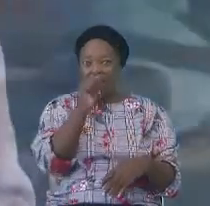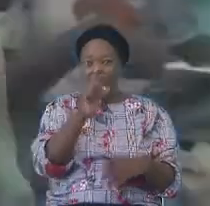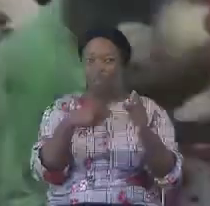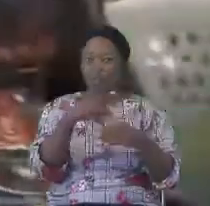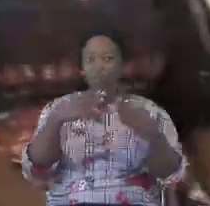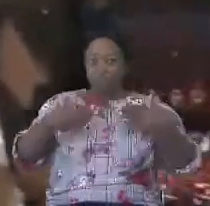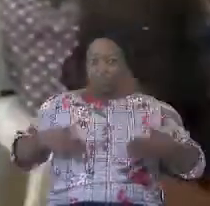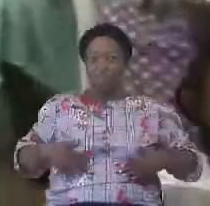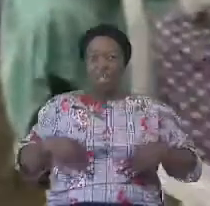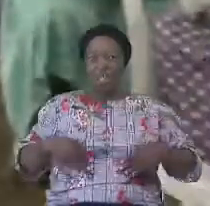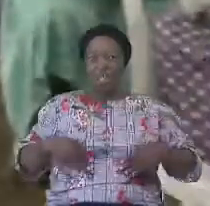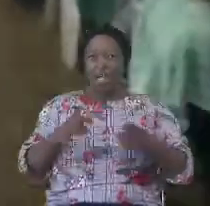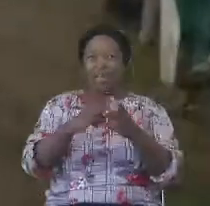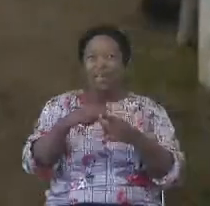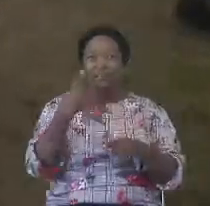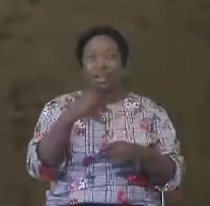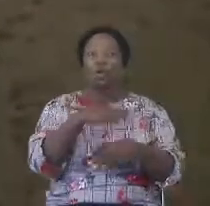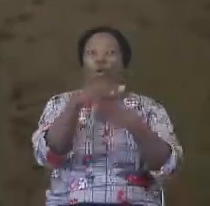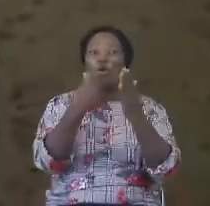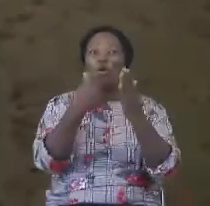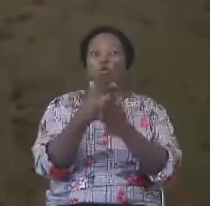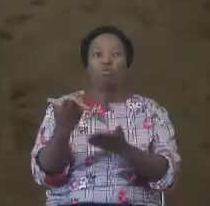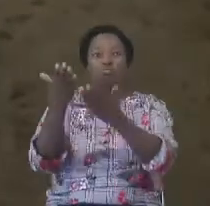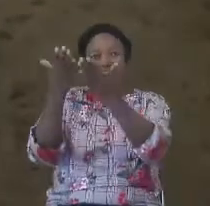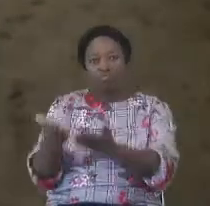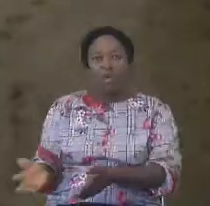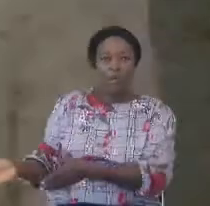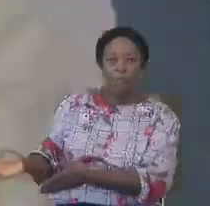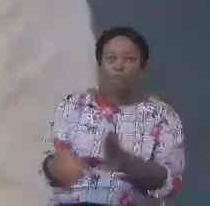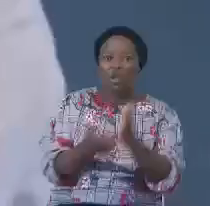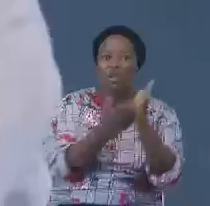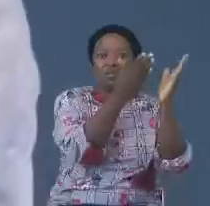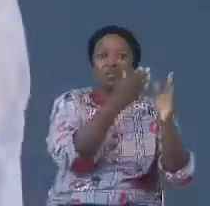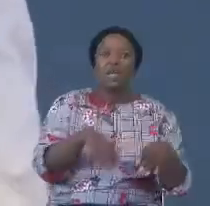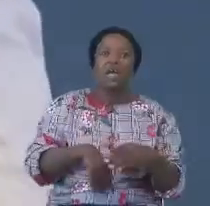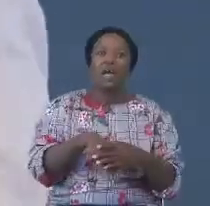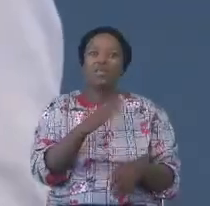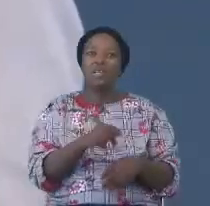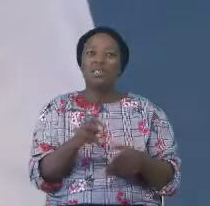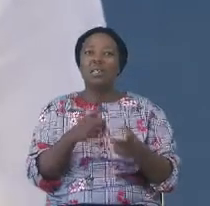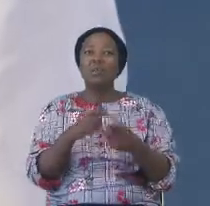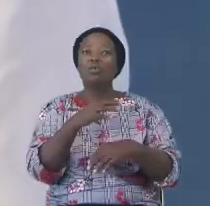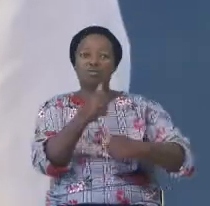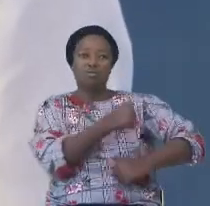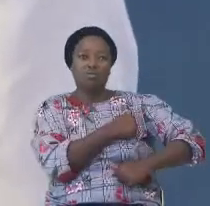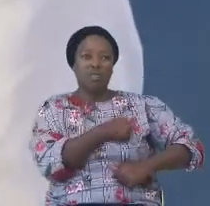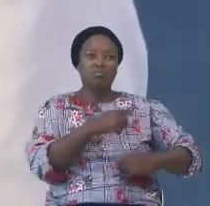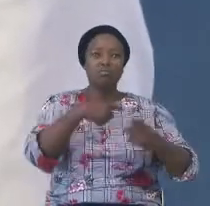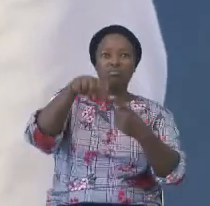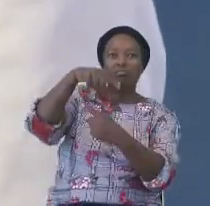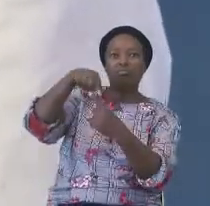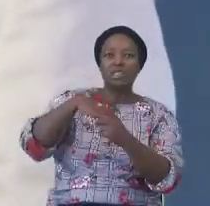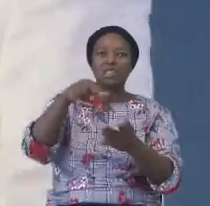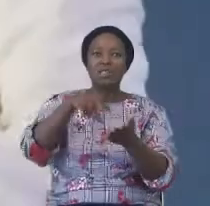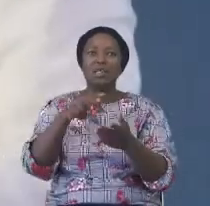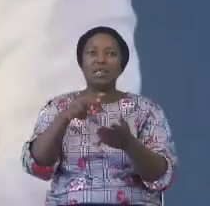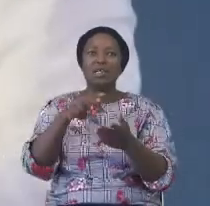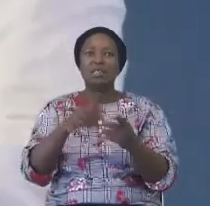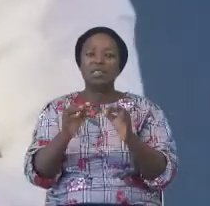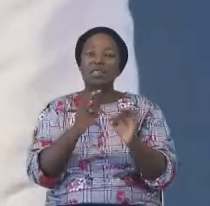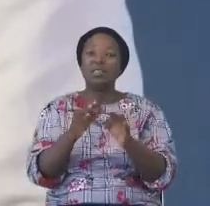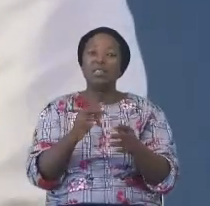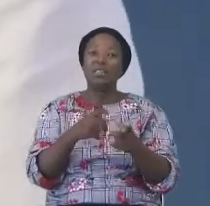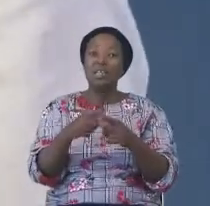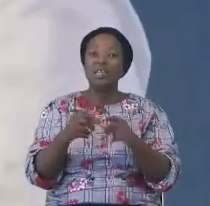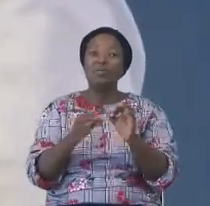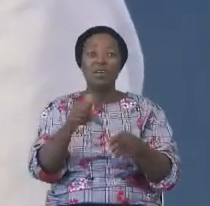house, I'm talking out of your body, all his load, they say pack and go. And the